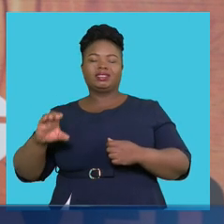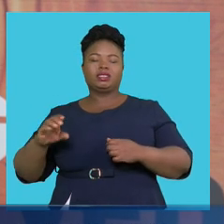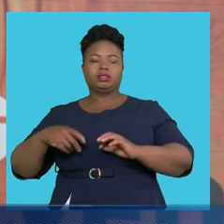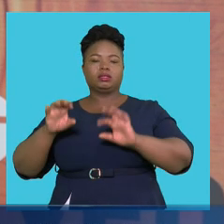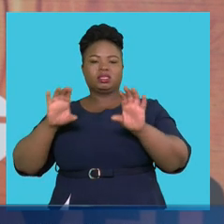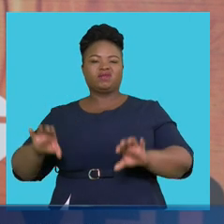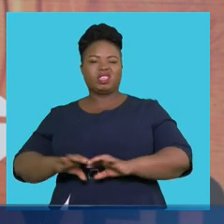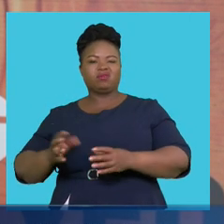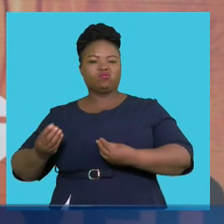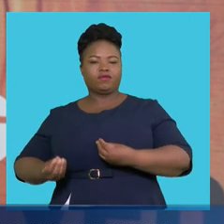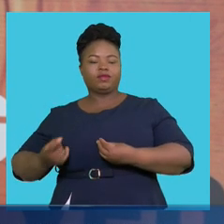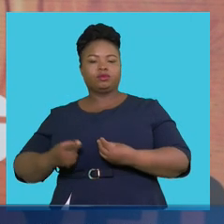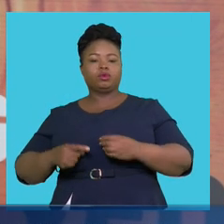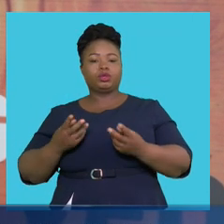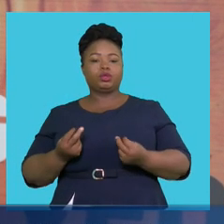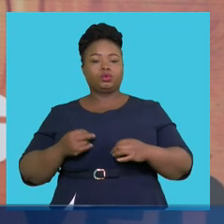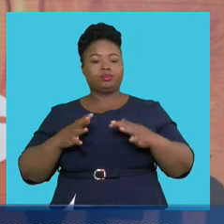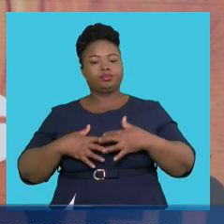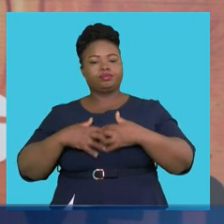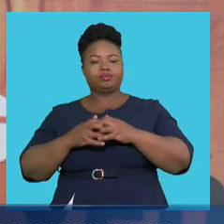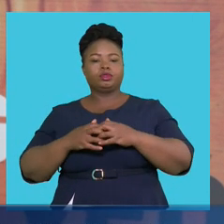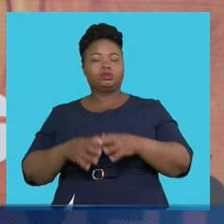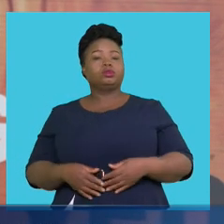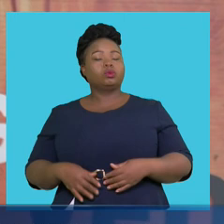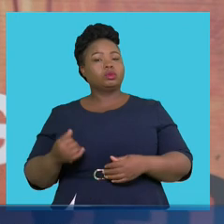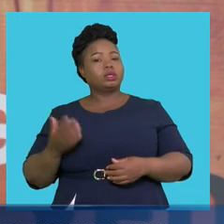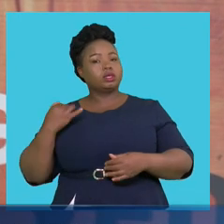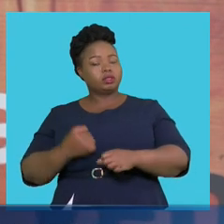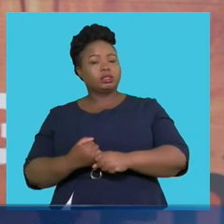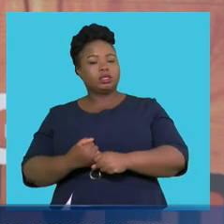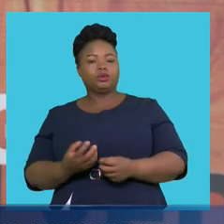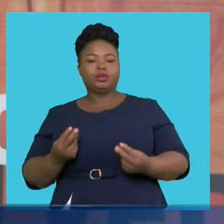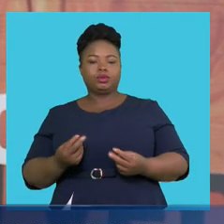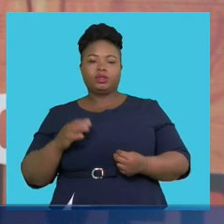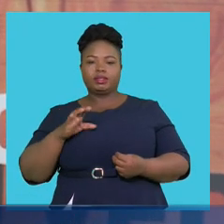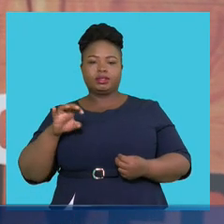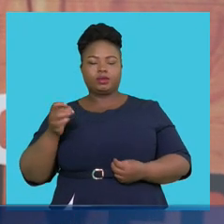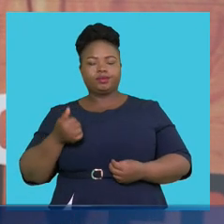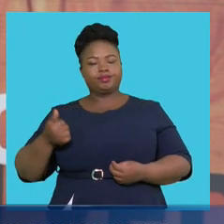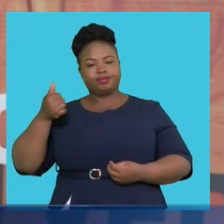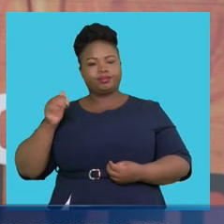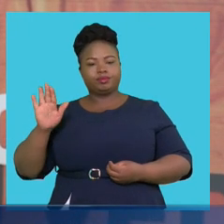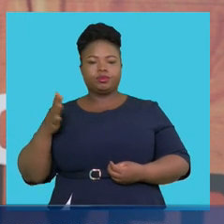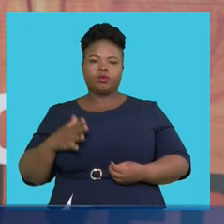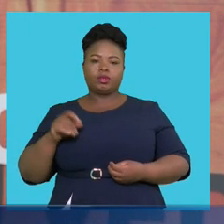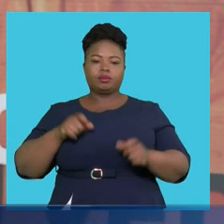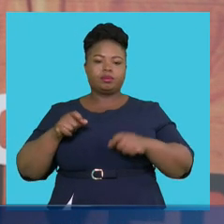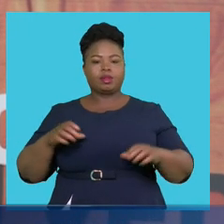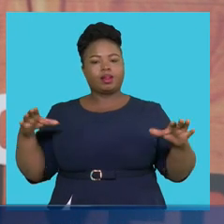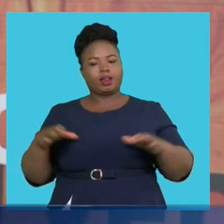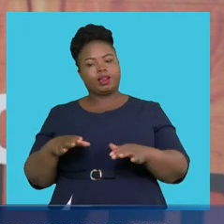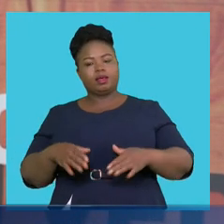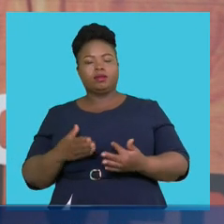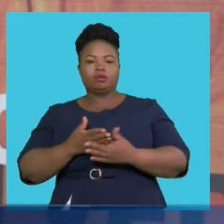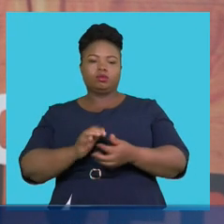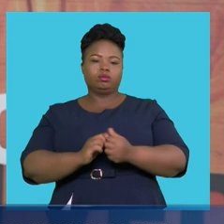And we've started a new division called Baldwin Sport last year, which is the vision of our CEO, and we want to bring people together through sports, and we